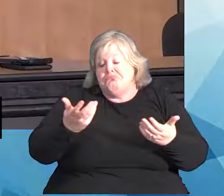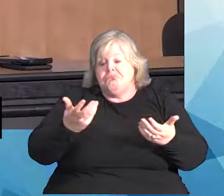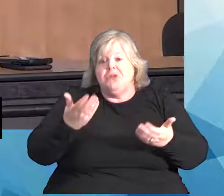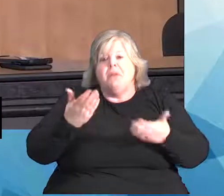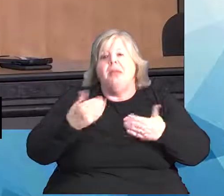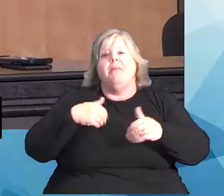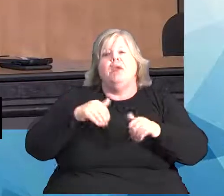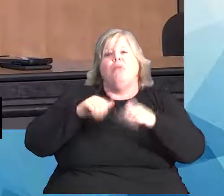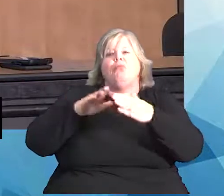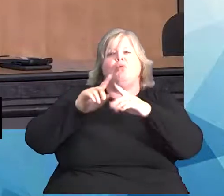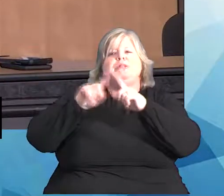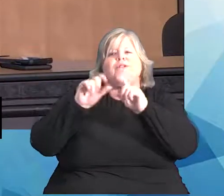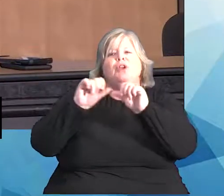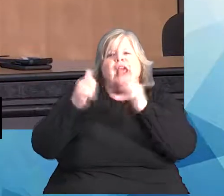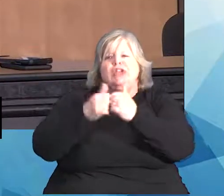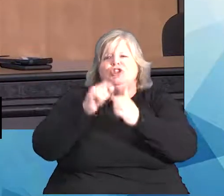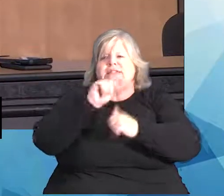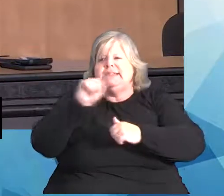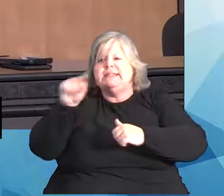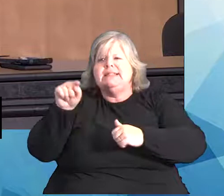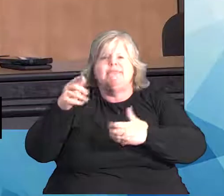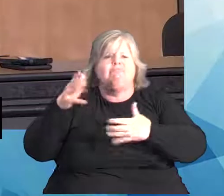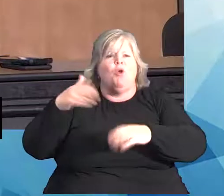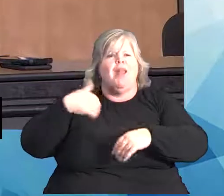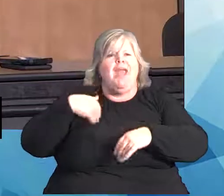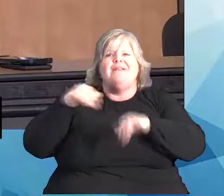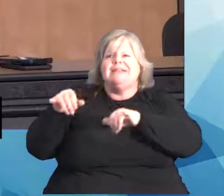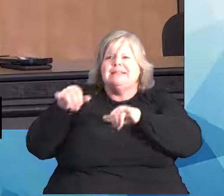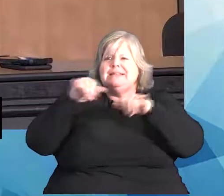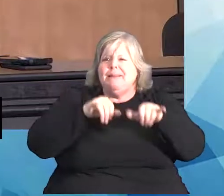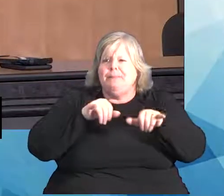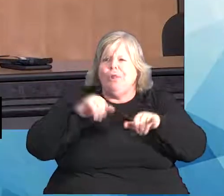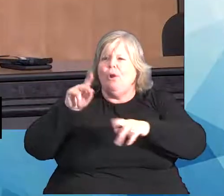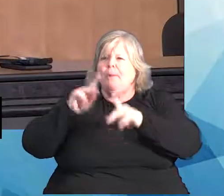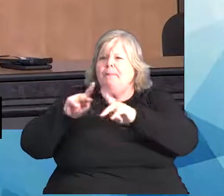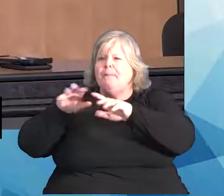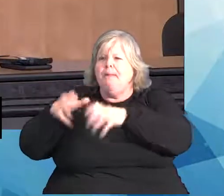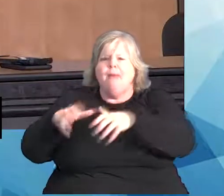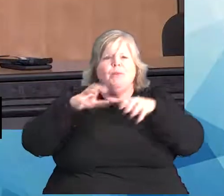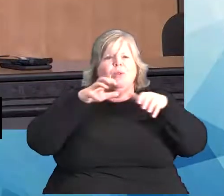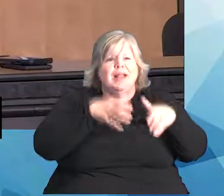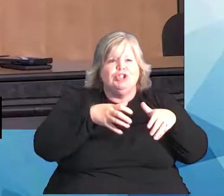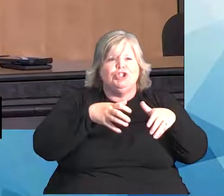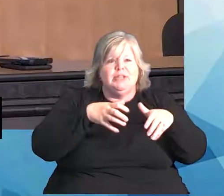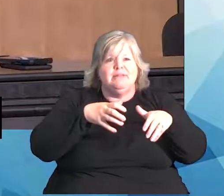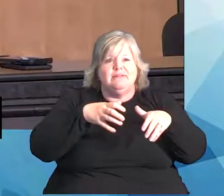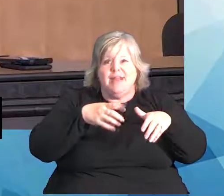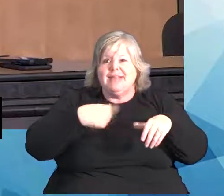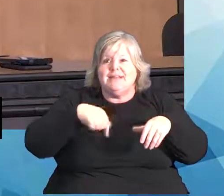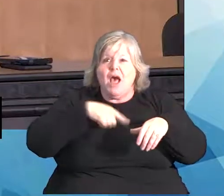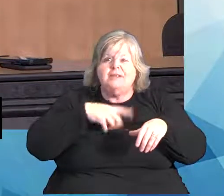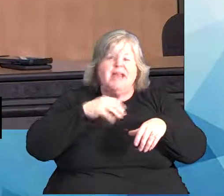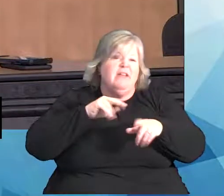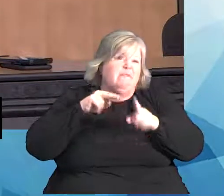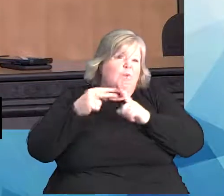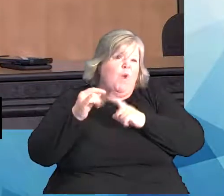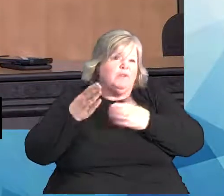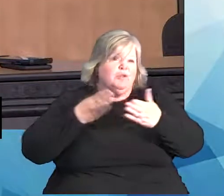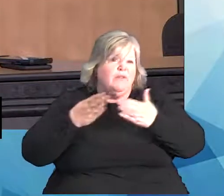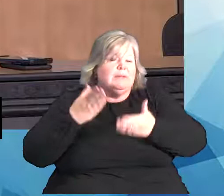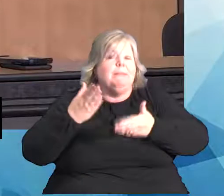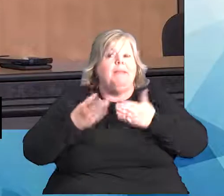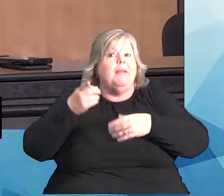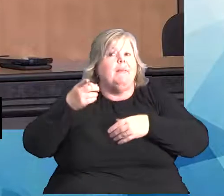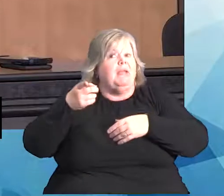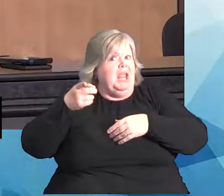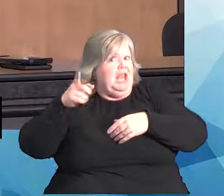to approach agencies that have a similar population and view of services who perhaps need an